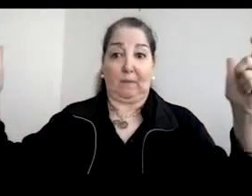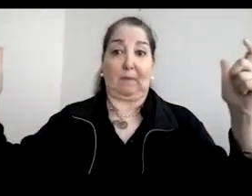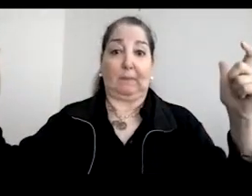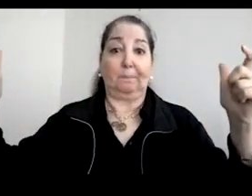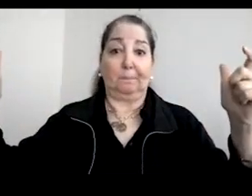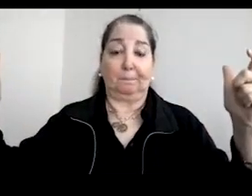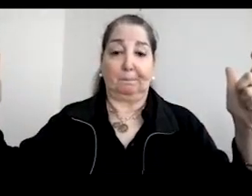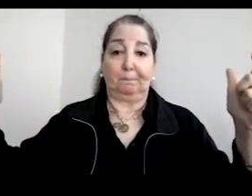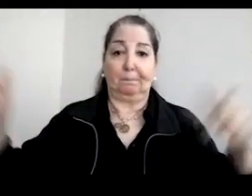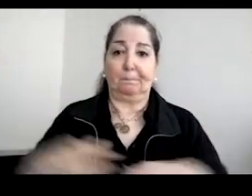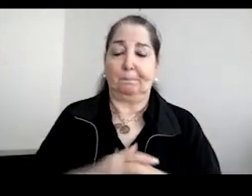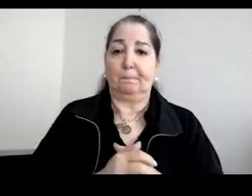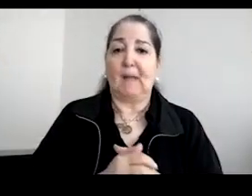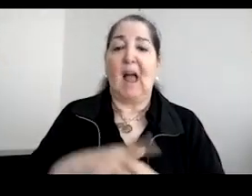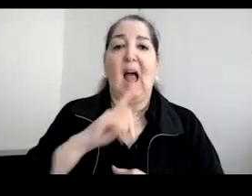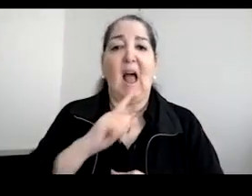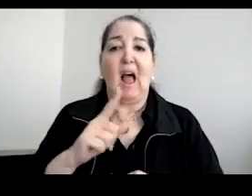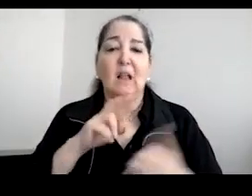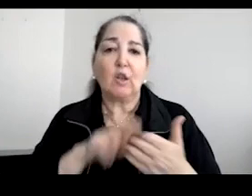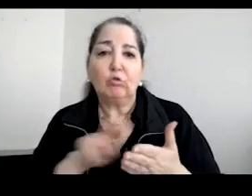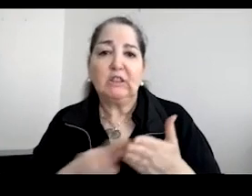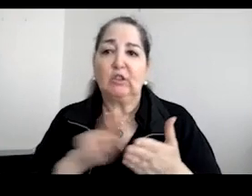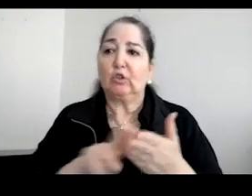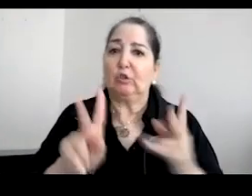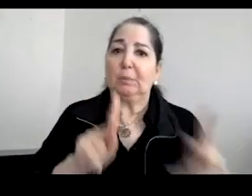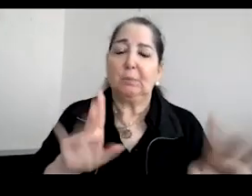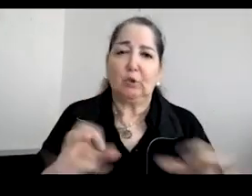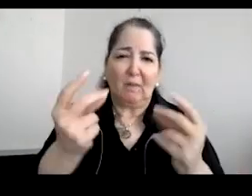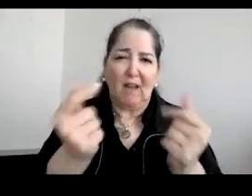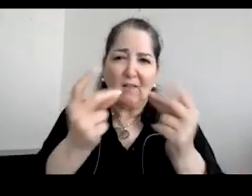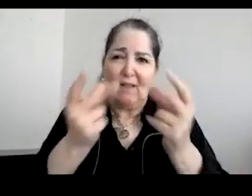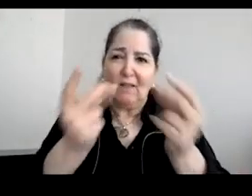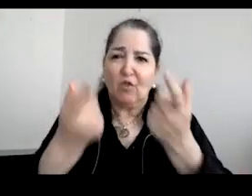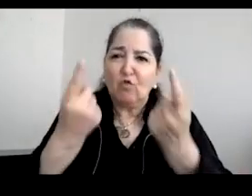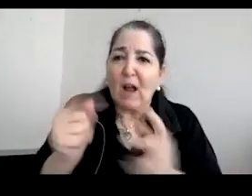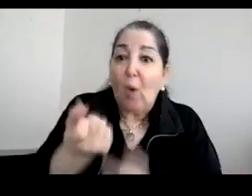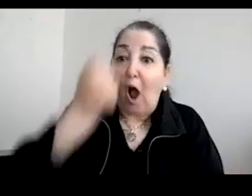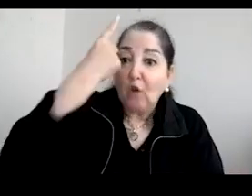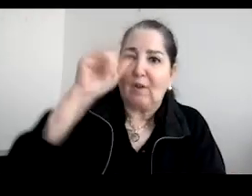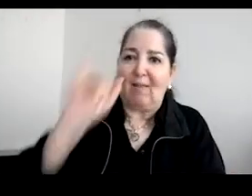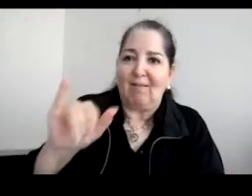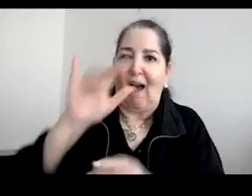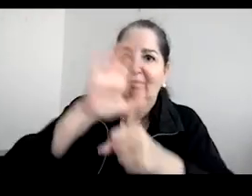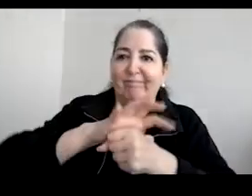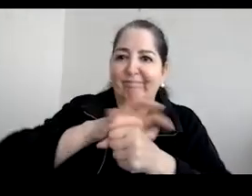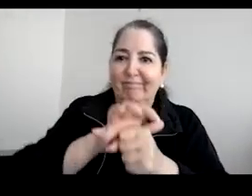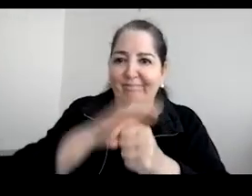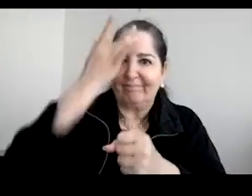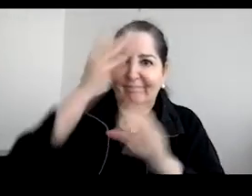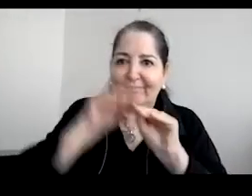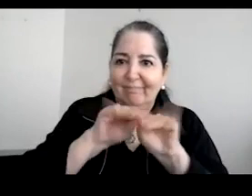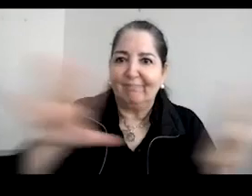of research that people are doing to try to understand exactly how this crisis is going to unfold and affect the economy in the long